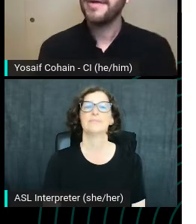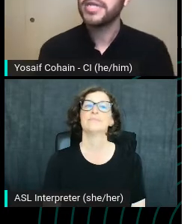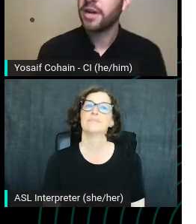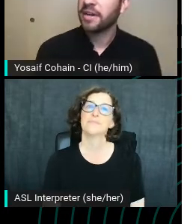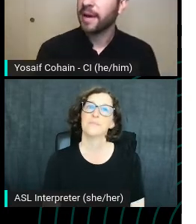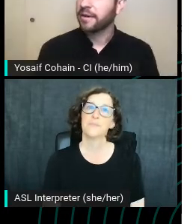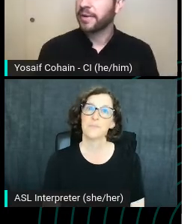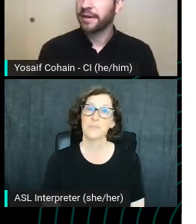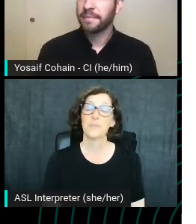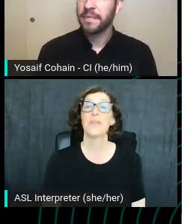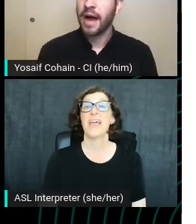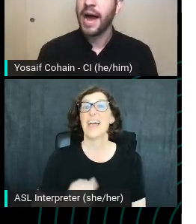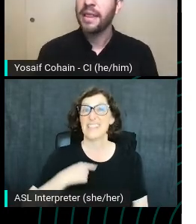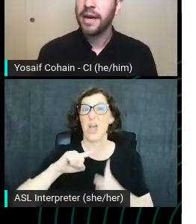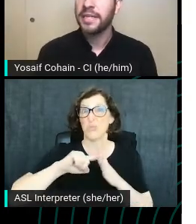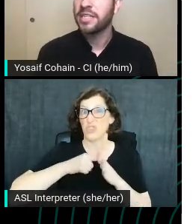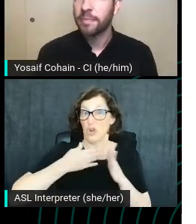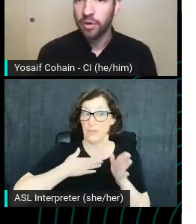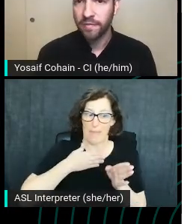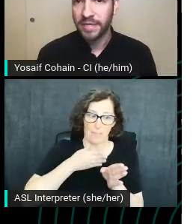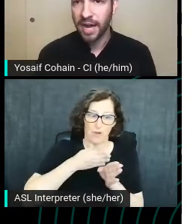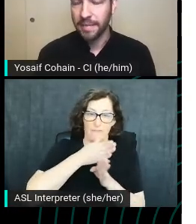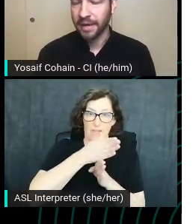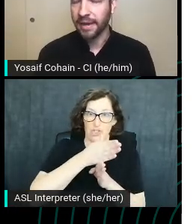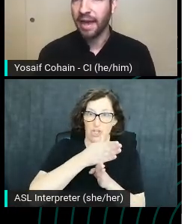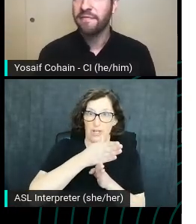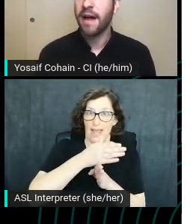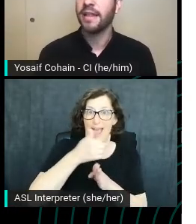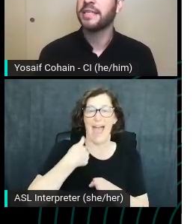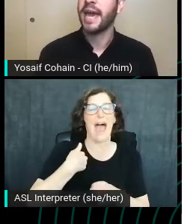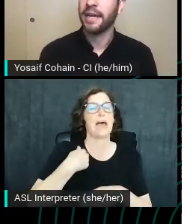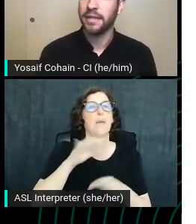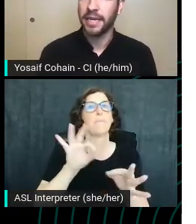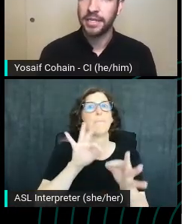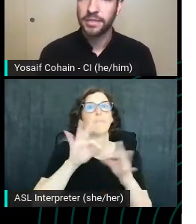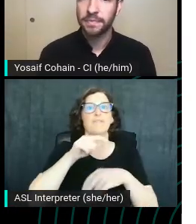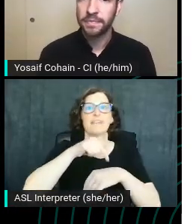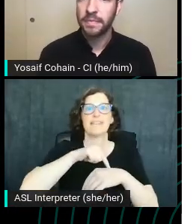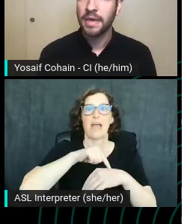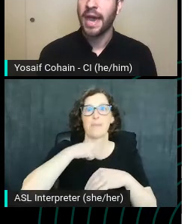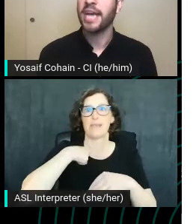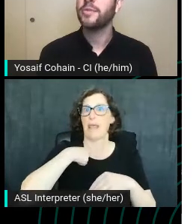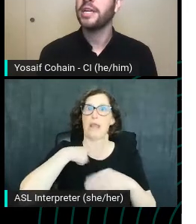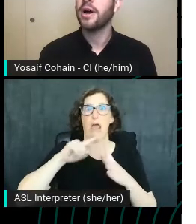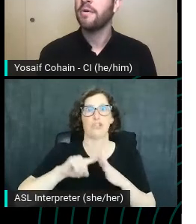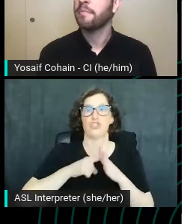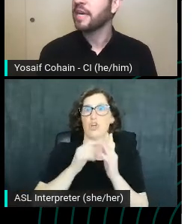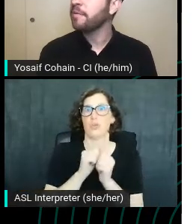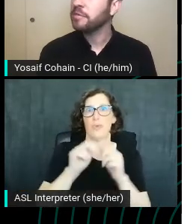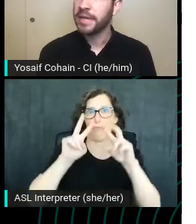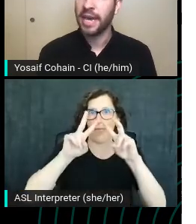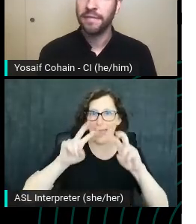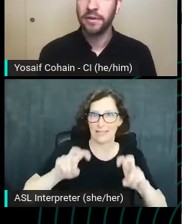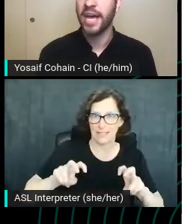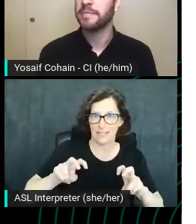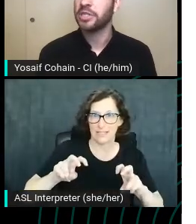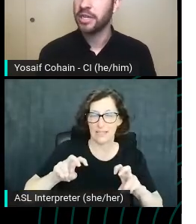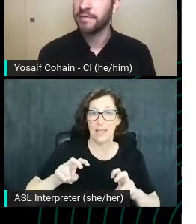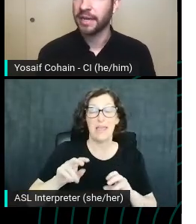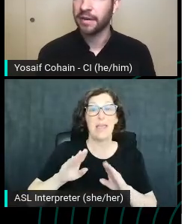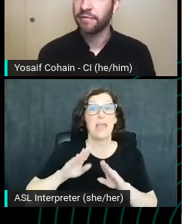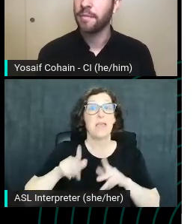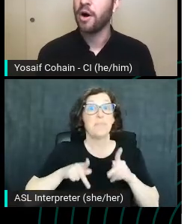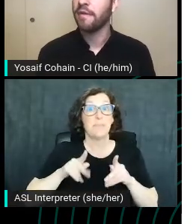As I was starting my career, I lucked into perfect timing and fell into analytics. As we know, people's behavior has